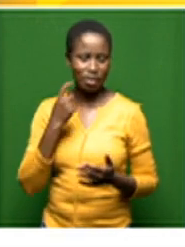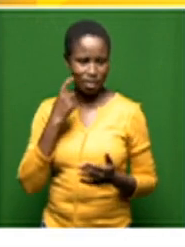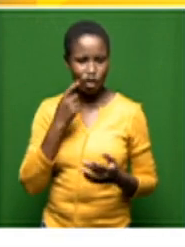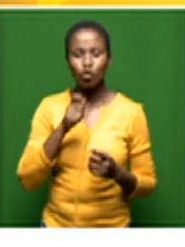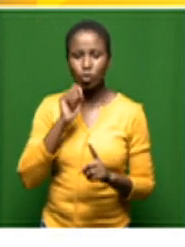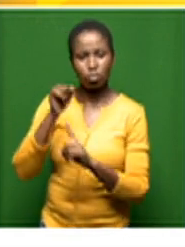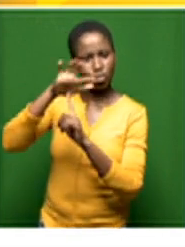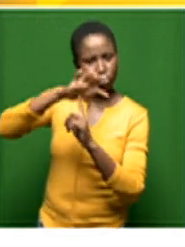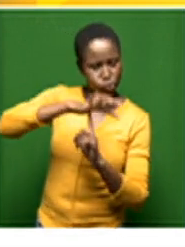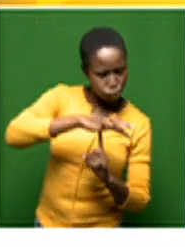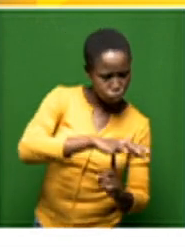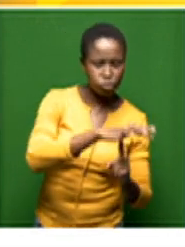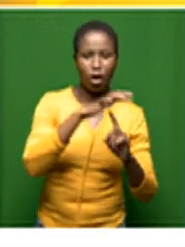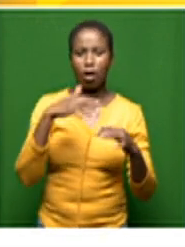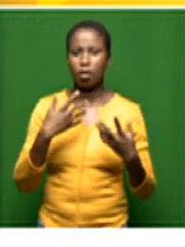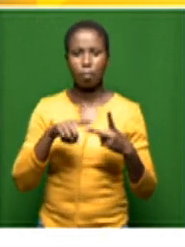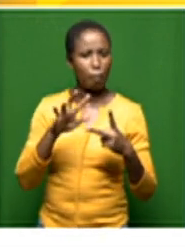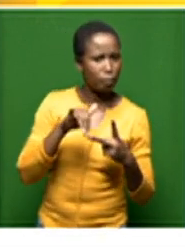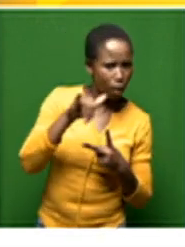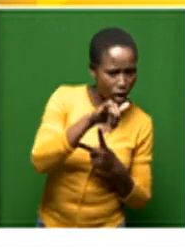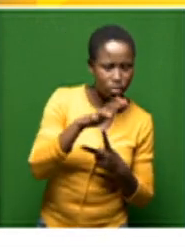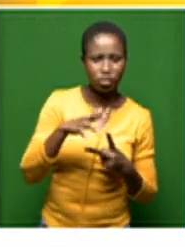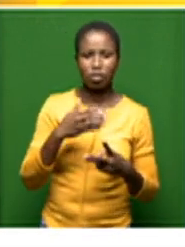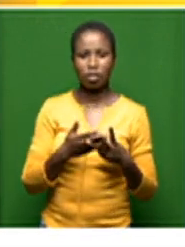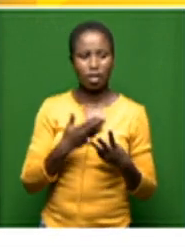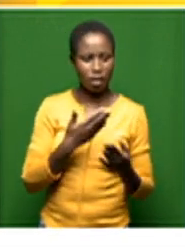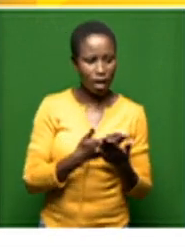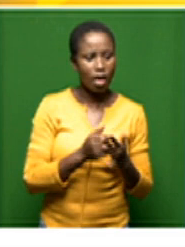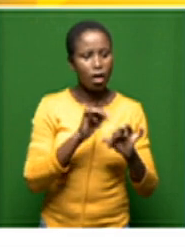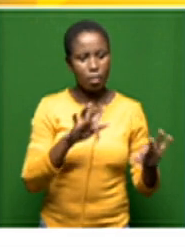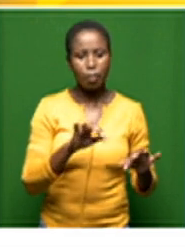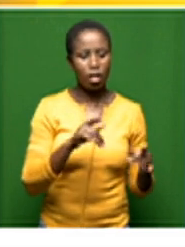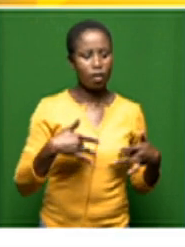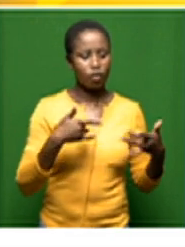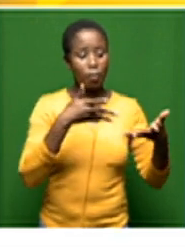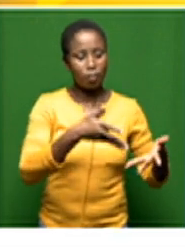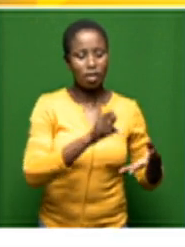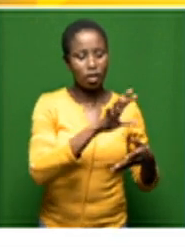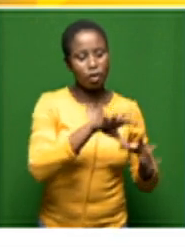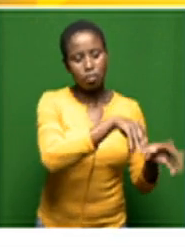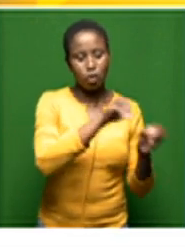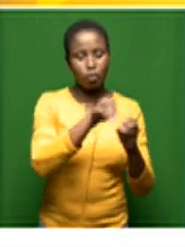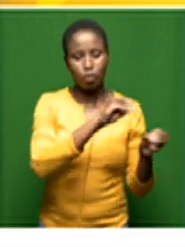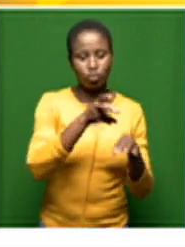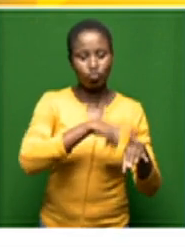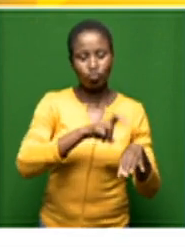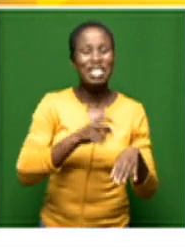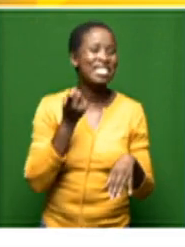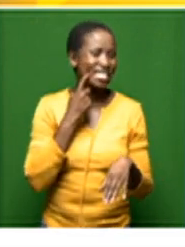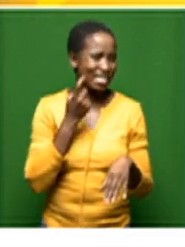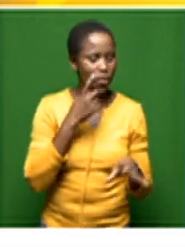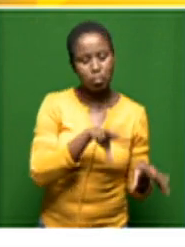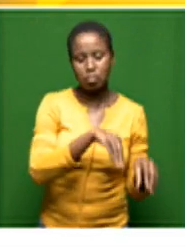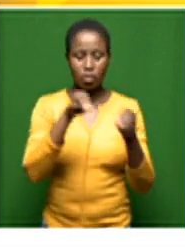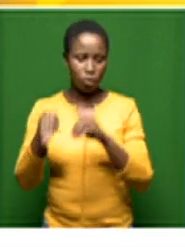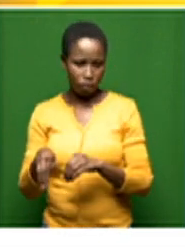use helicopters and planes to take out South African citizens in that country. But definitely, you'll have a few